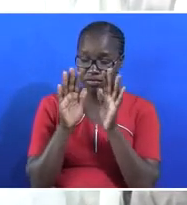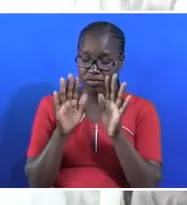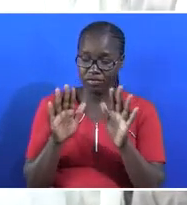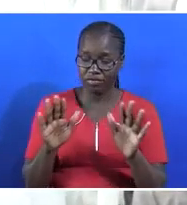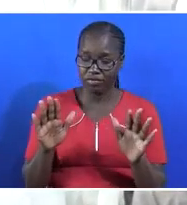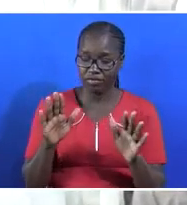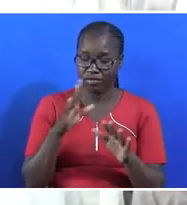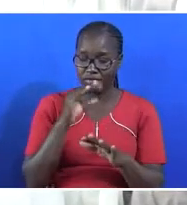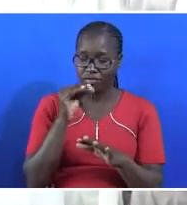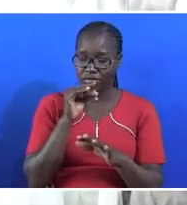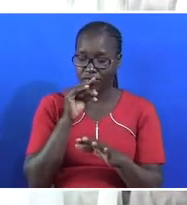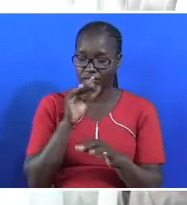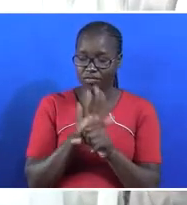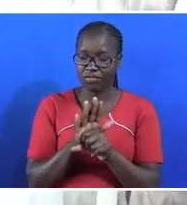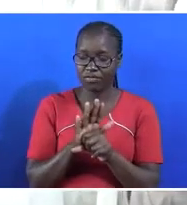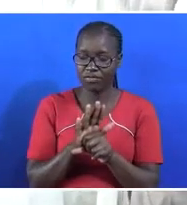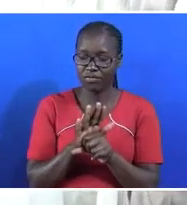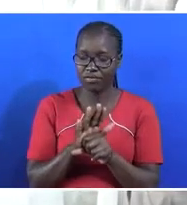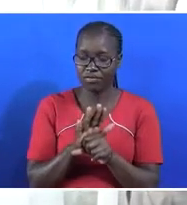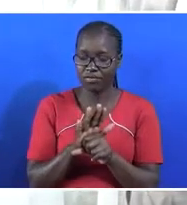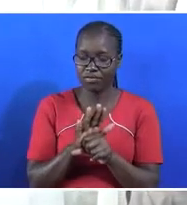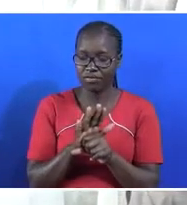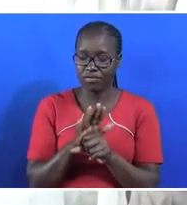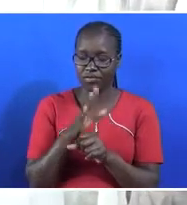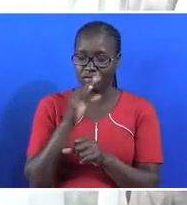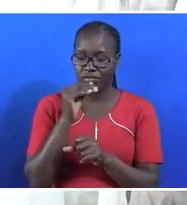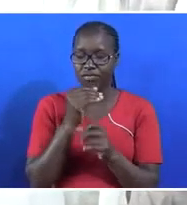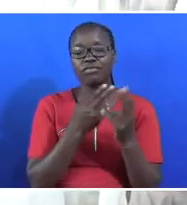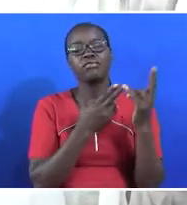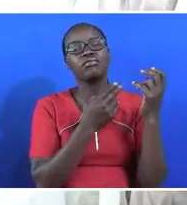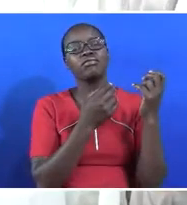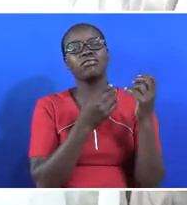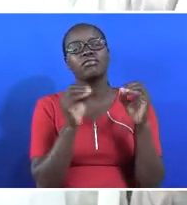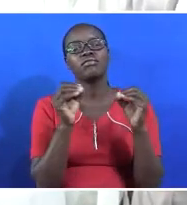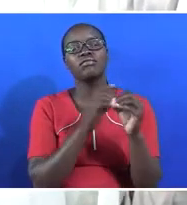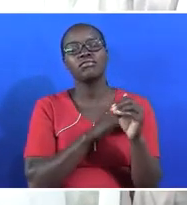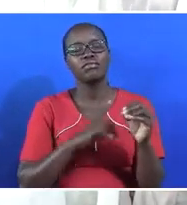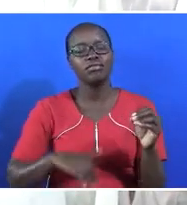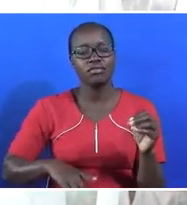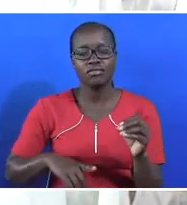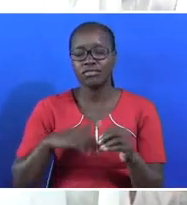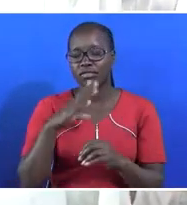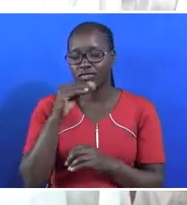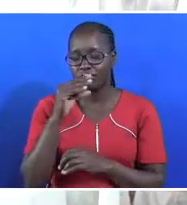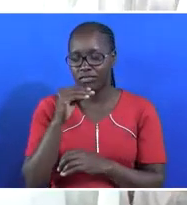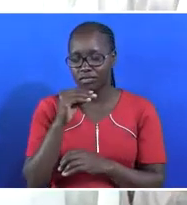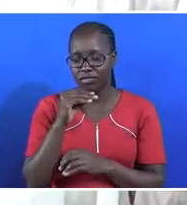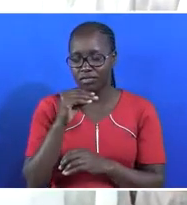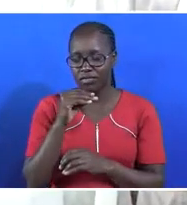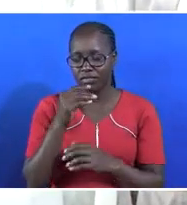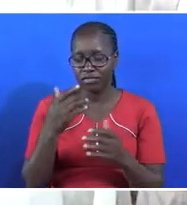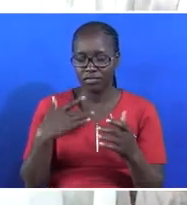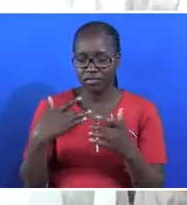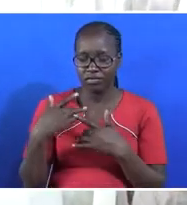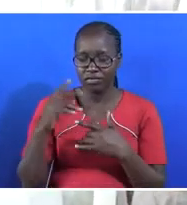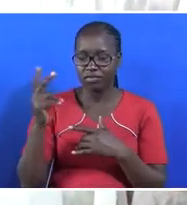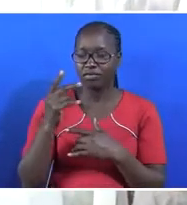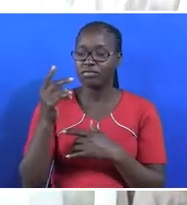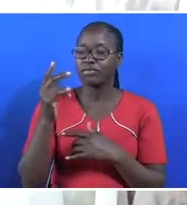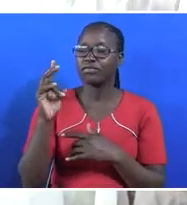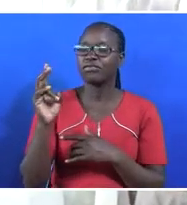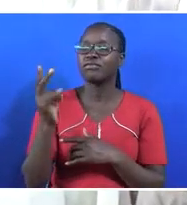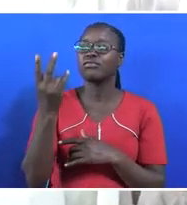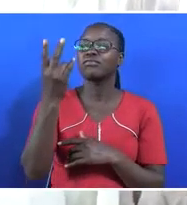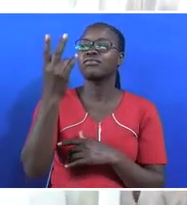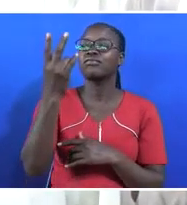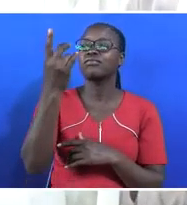you may speak your promises, and you speak hope, oh Lord, and speak concerning the second advent